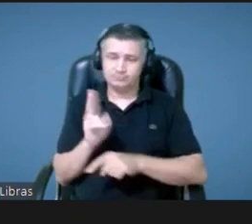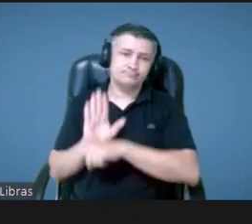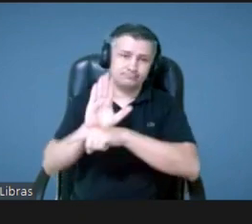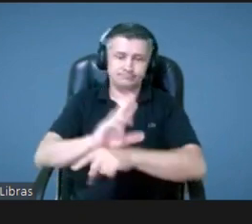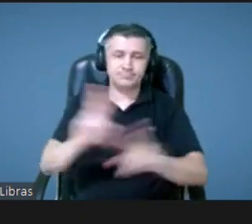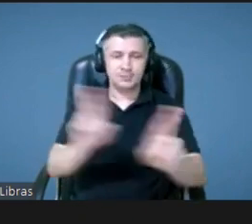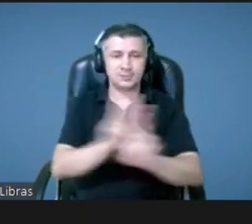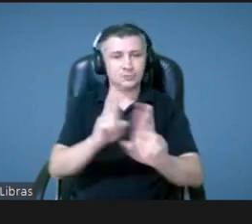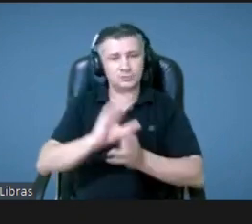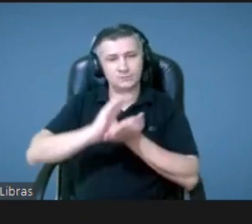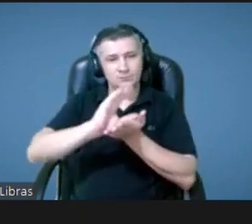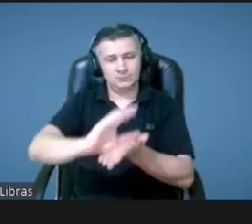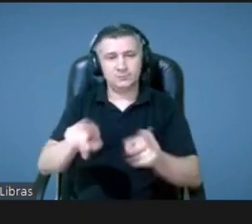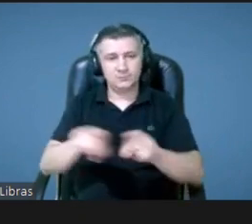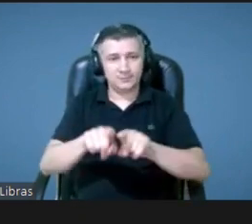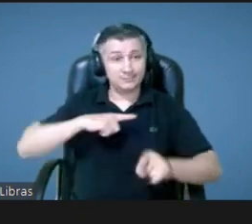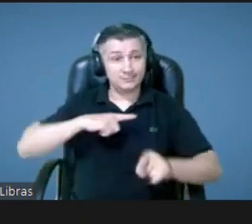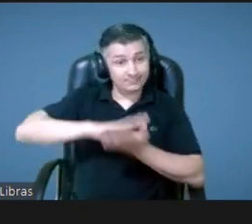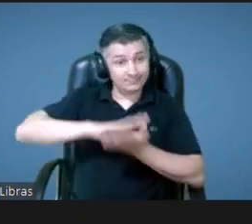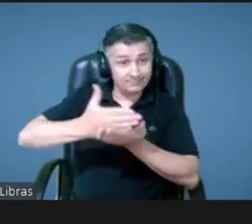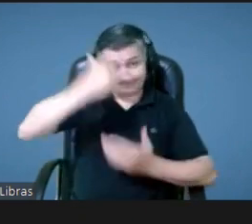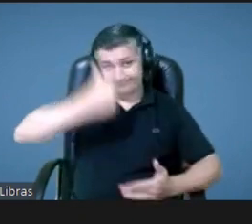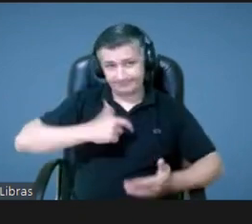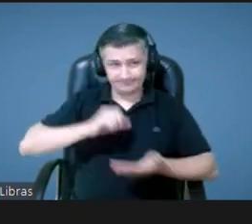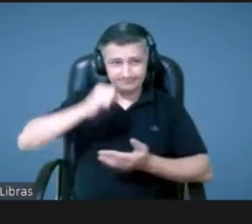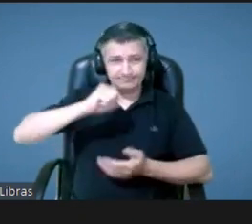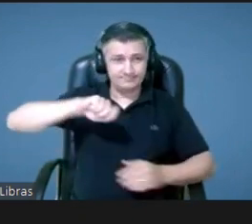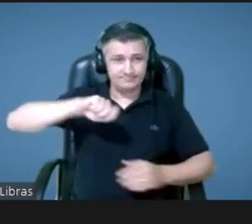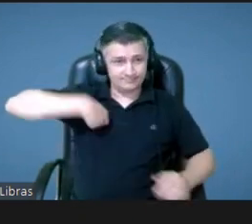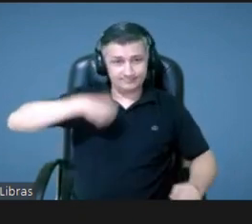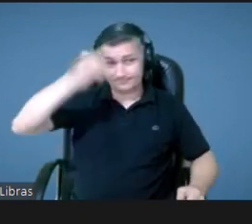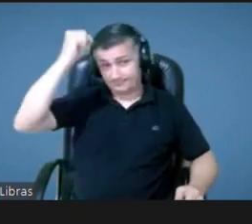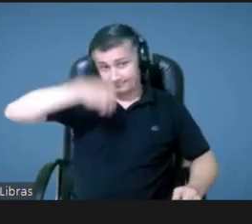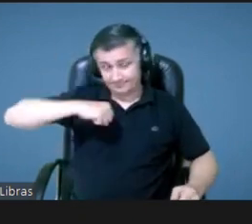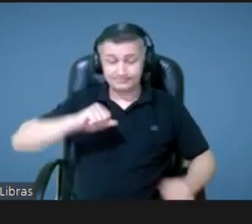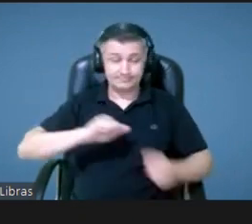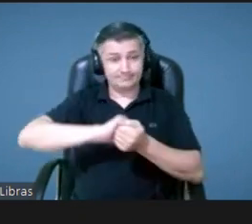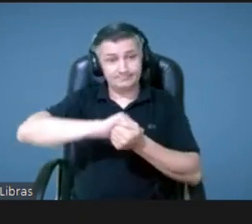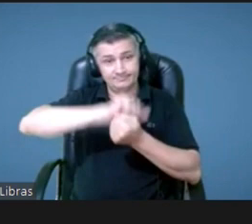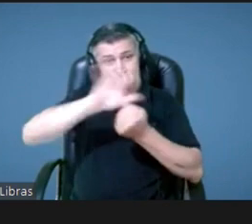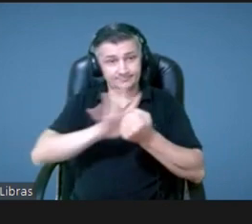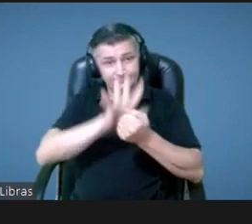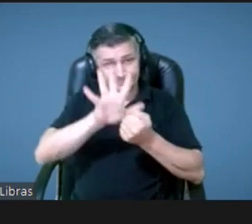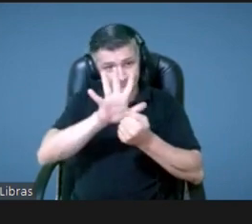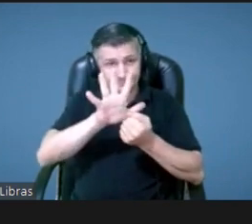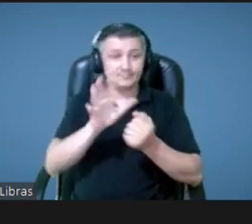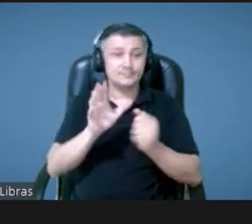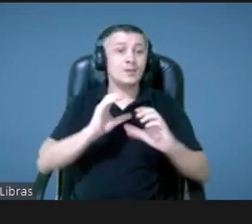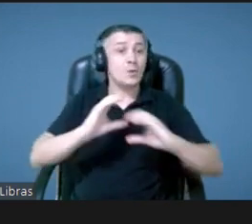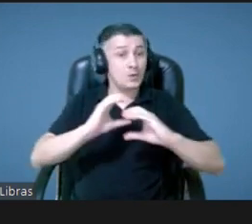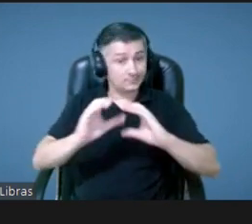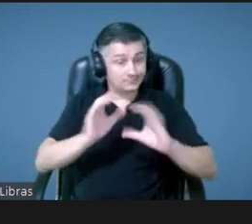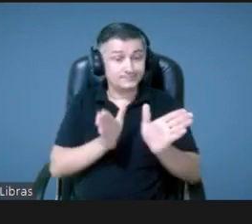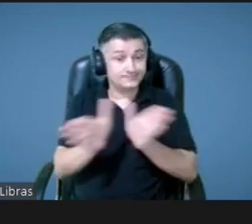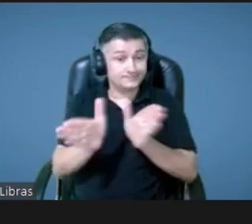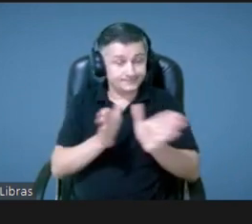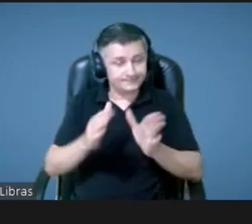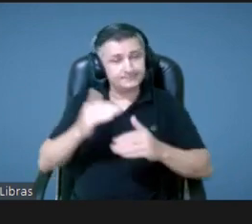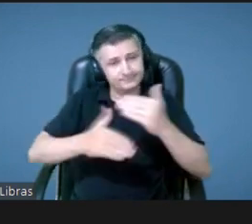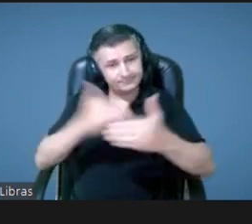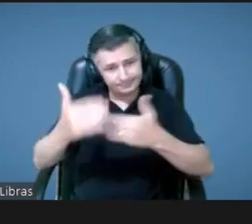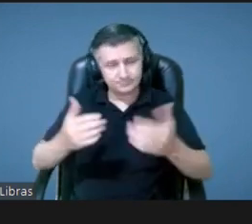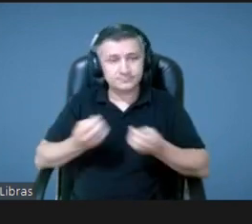Dias, IRO. Today with us is also Sullivan from ASAB, Colaboração